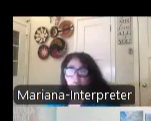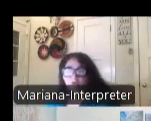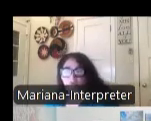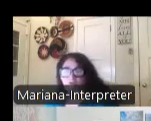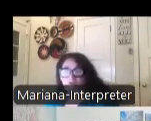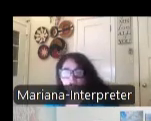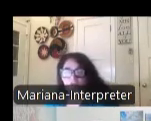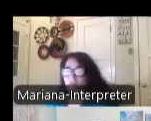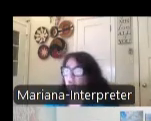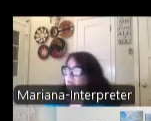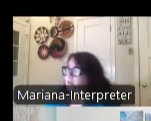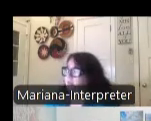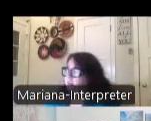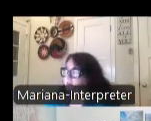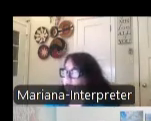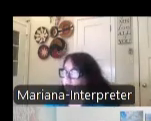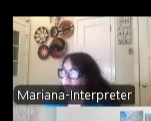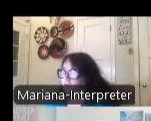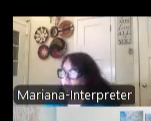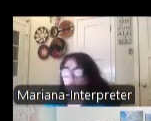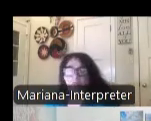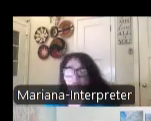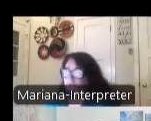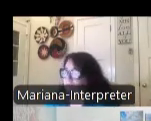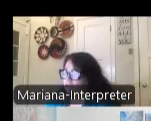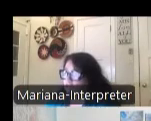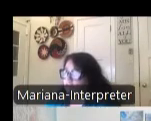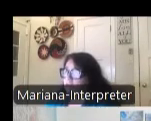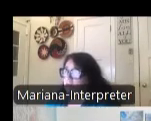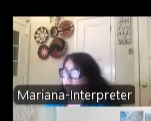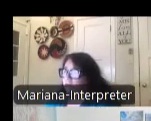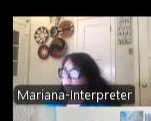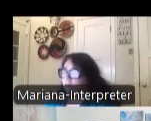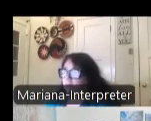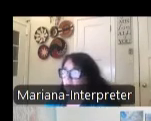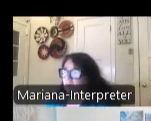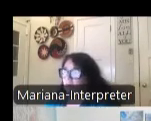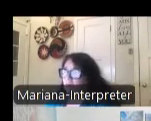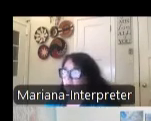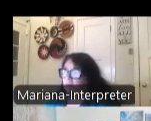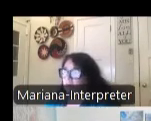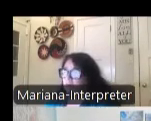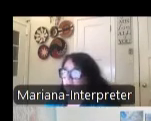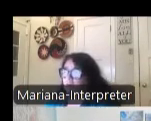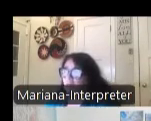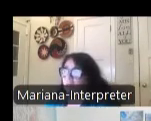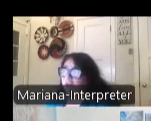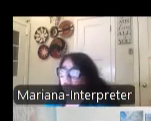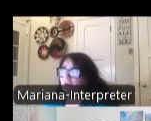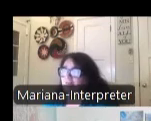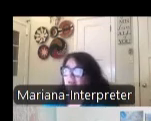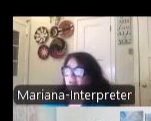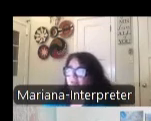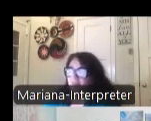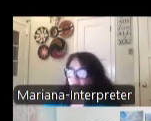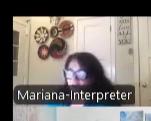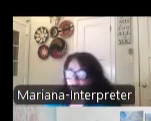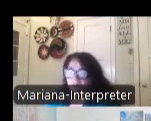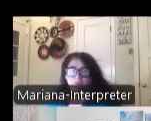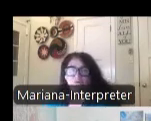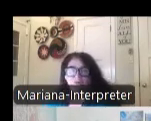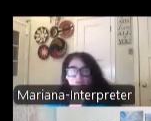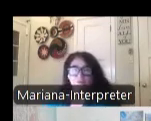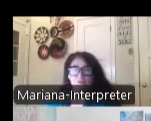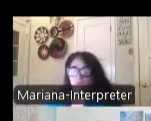pretty large increase in the frequency of the kind of events that we've come to understand are quite dangerous and can be